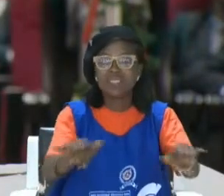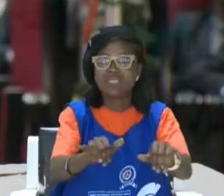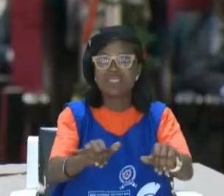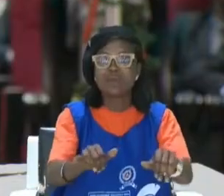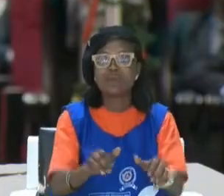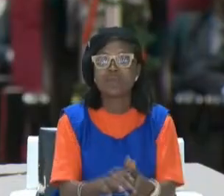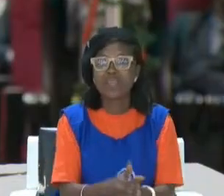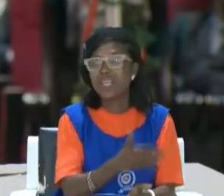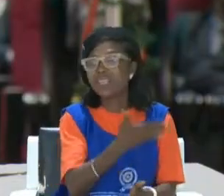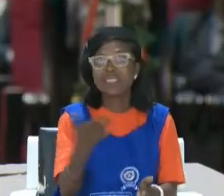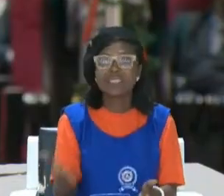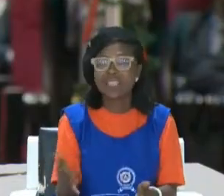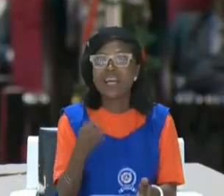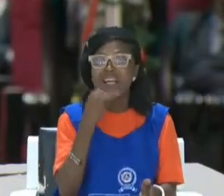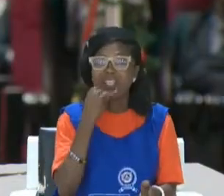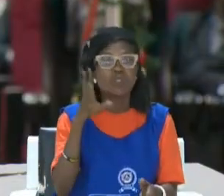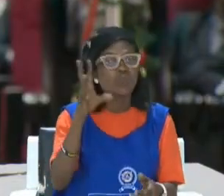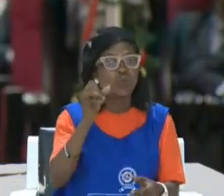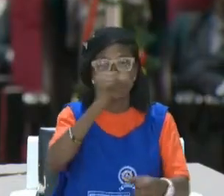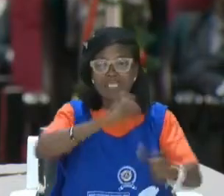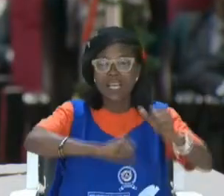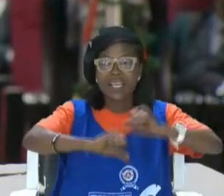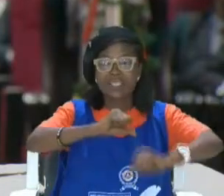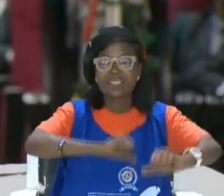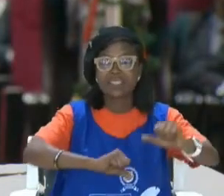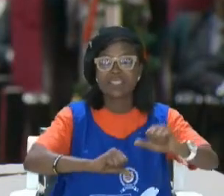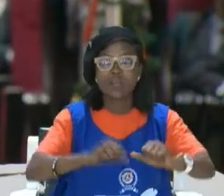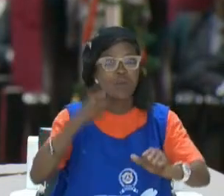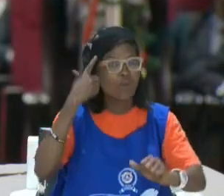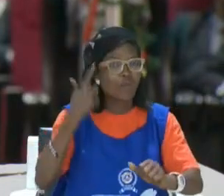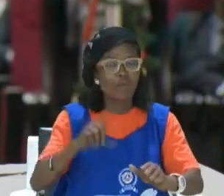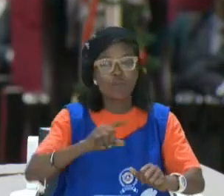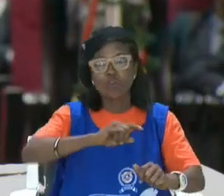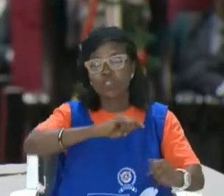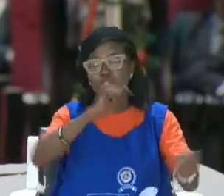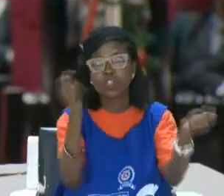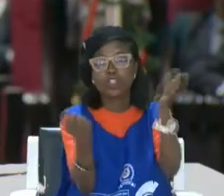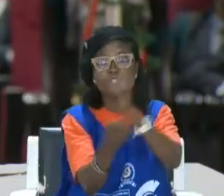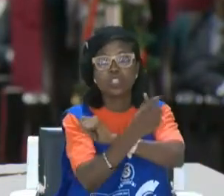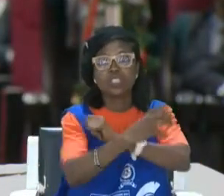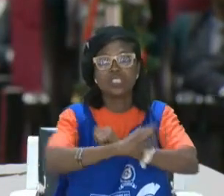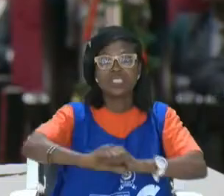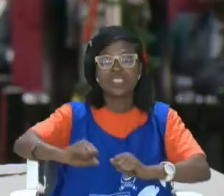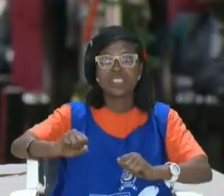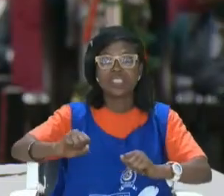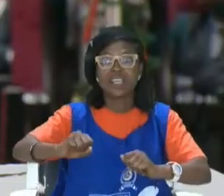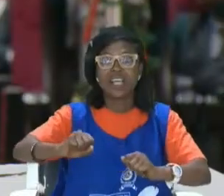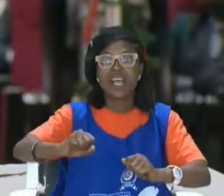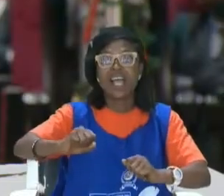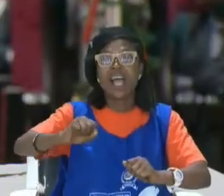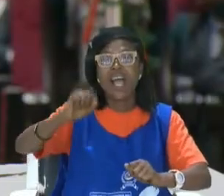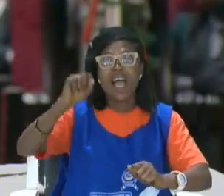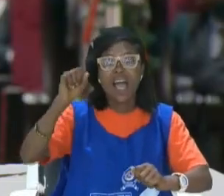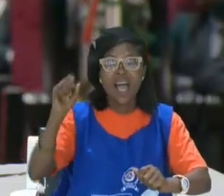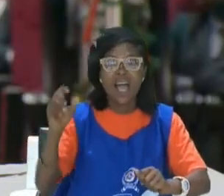There is no science for changing ashes back to